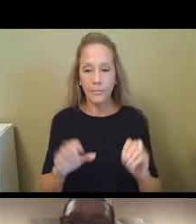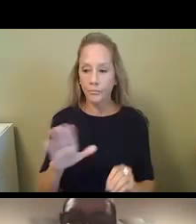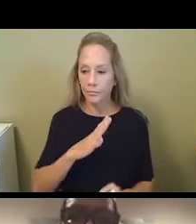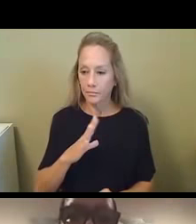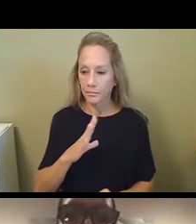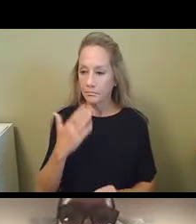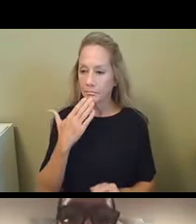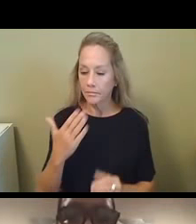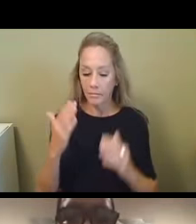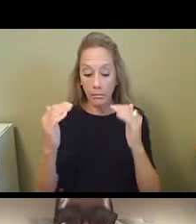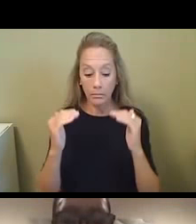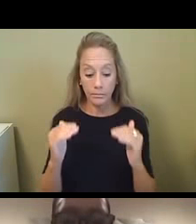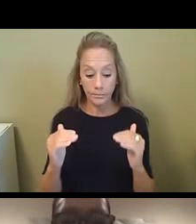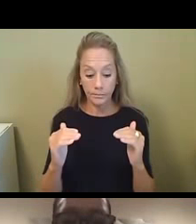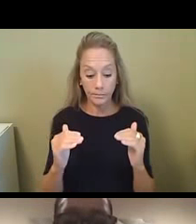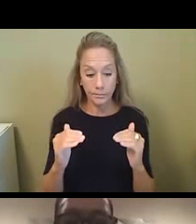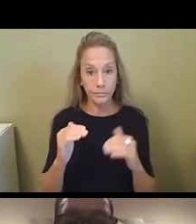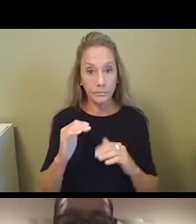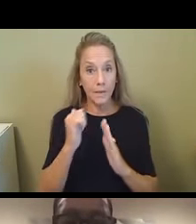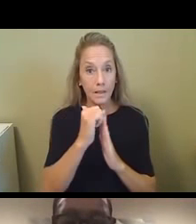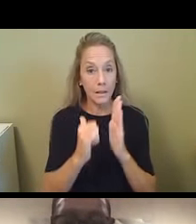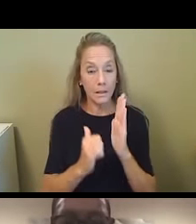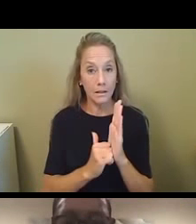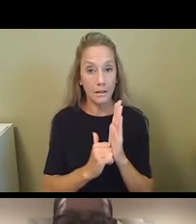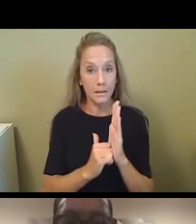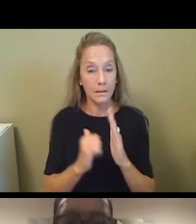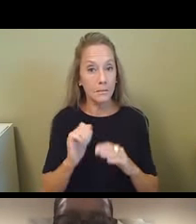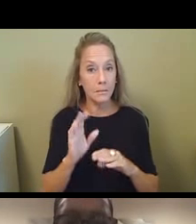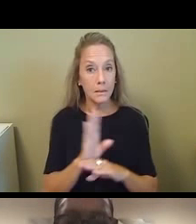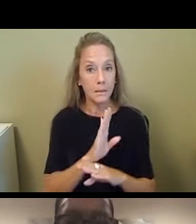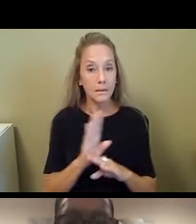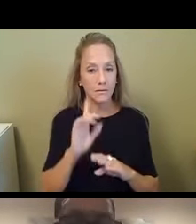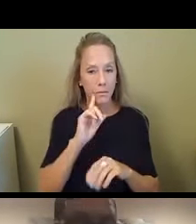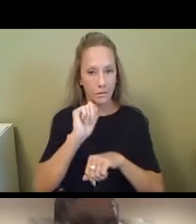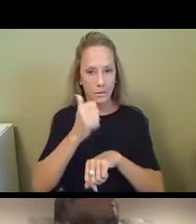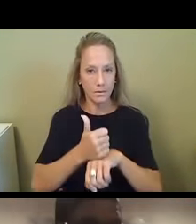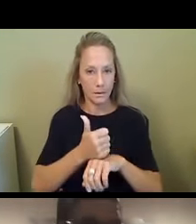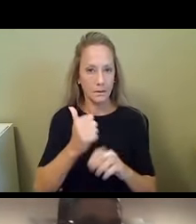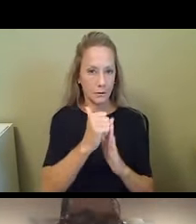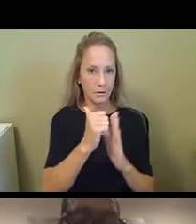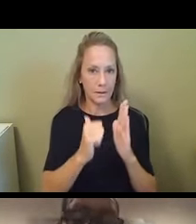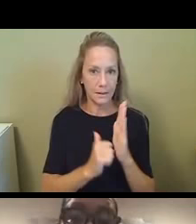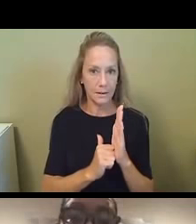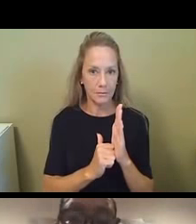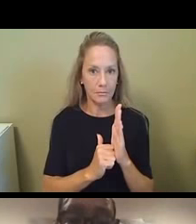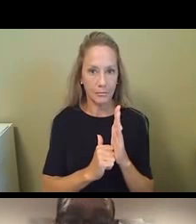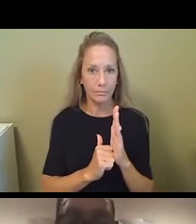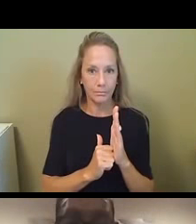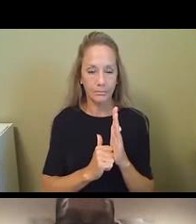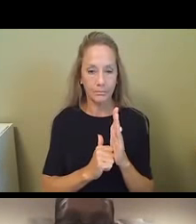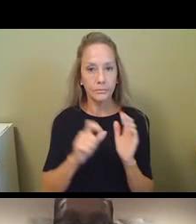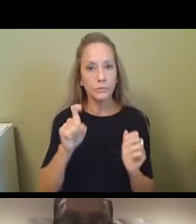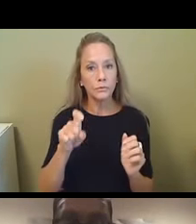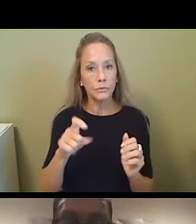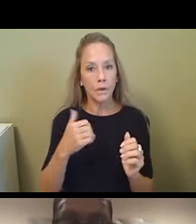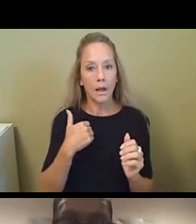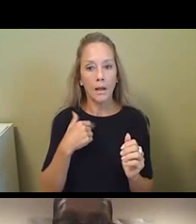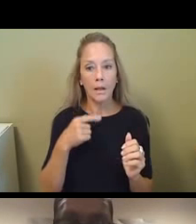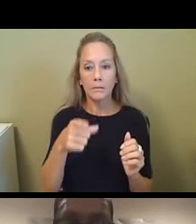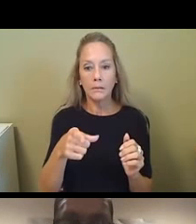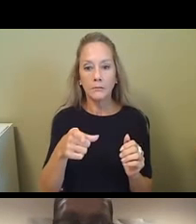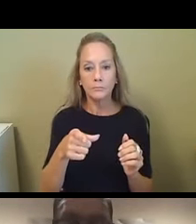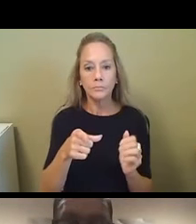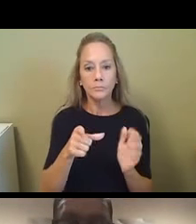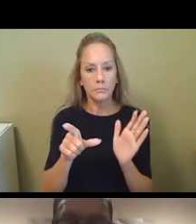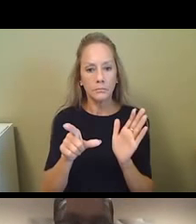The next item of business on the agenda is to set the agenda, and you should have before you either